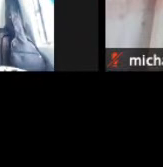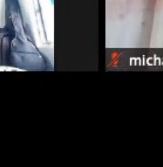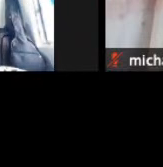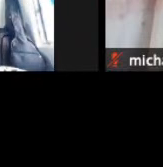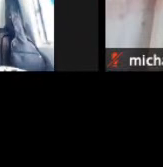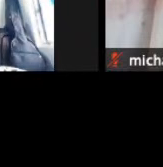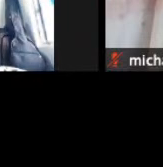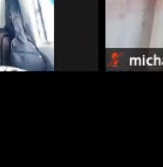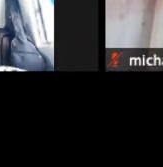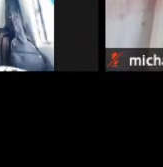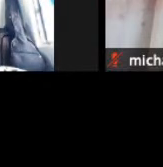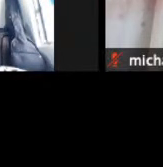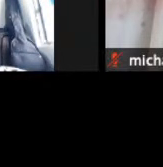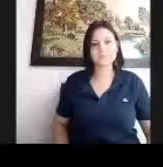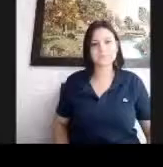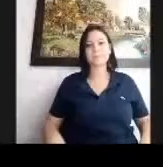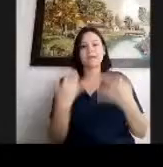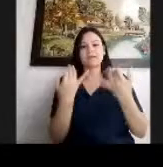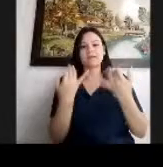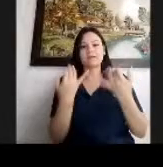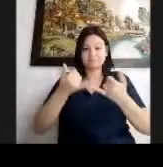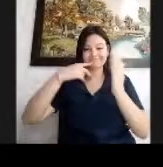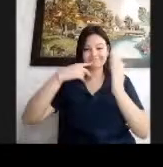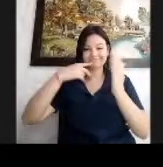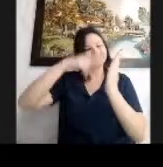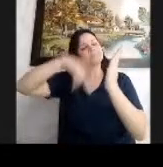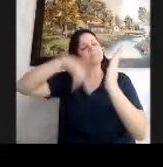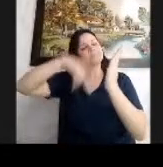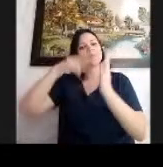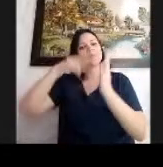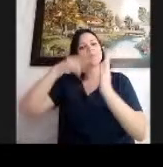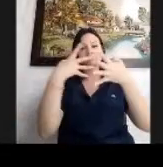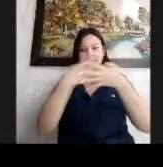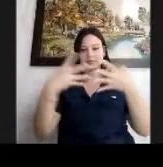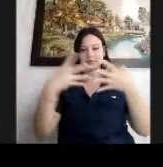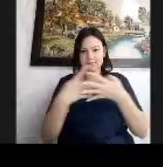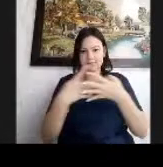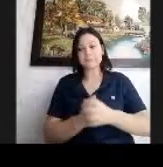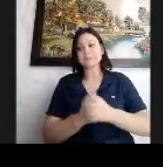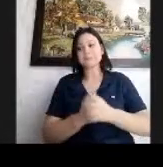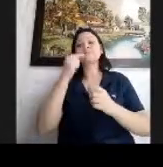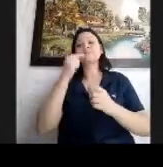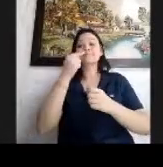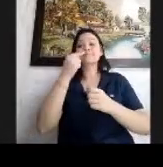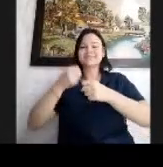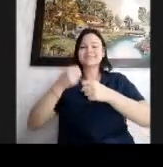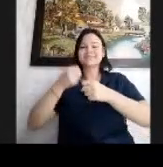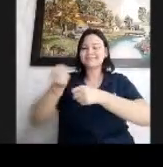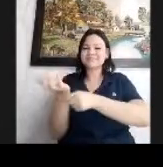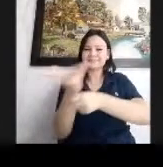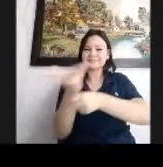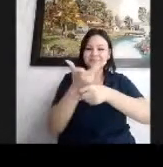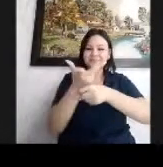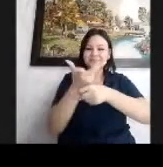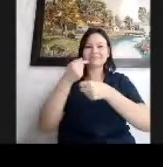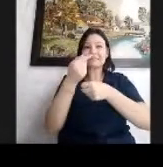el arte es la manera más efectiva y eficaz por medio de la cual podemos enrutar a nuestros